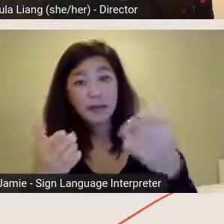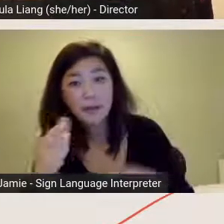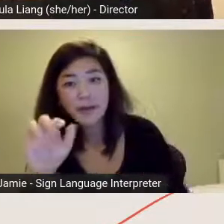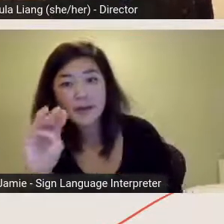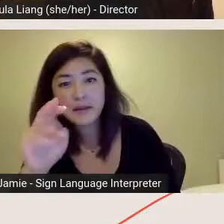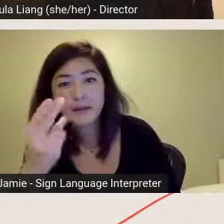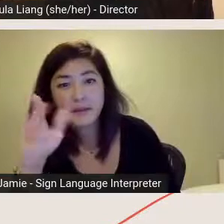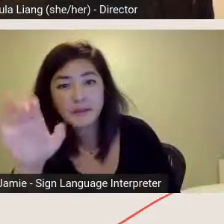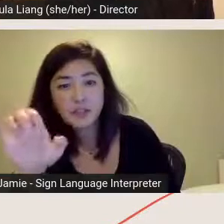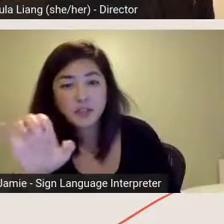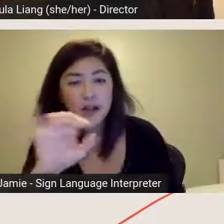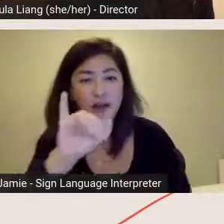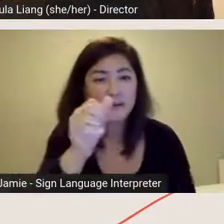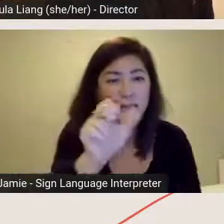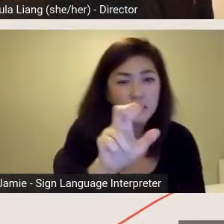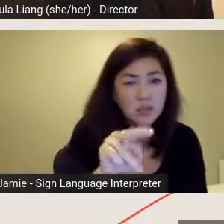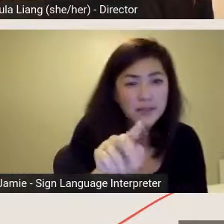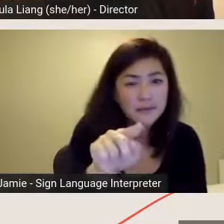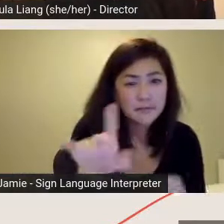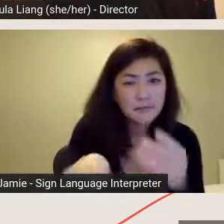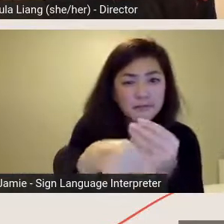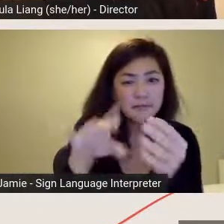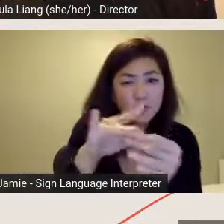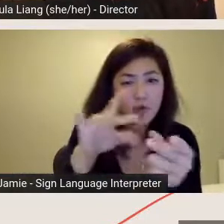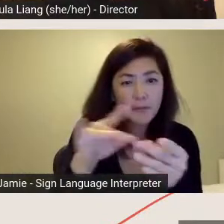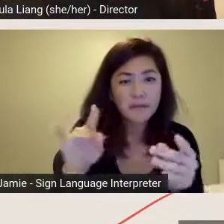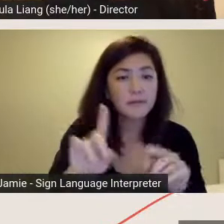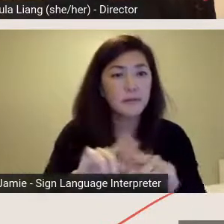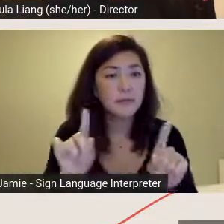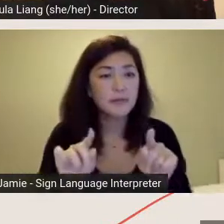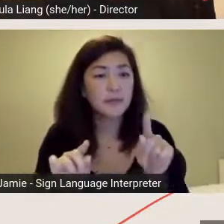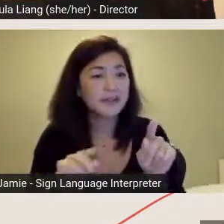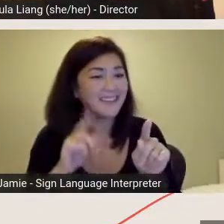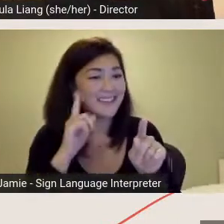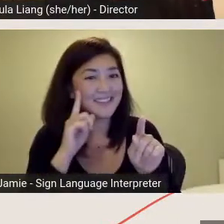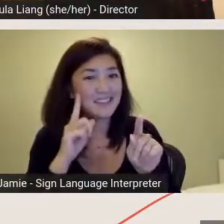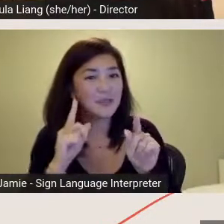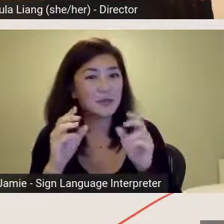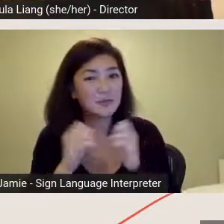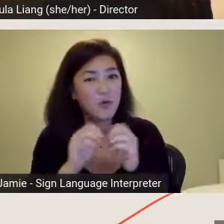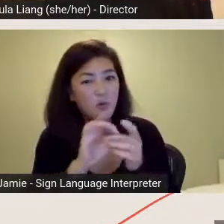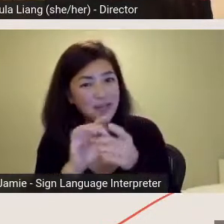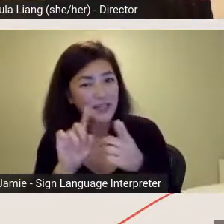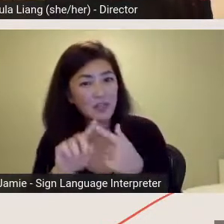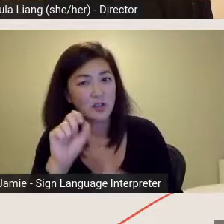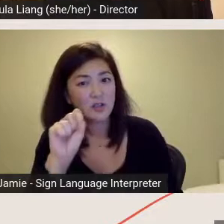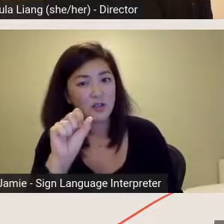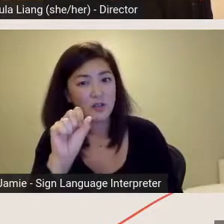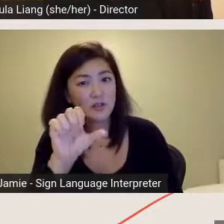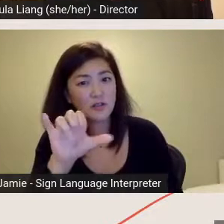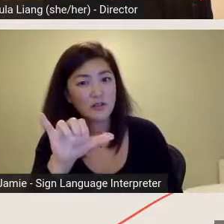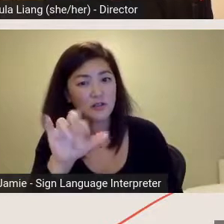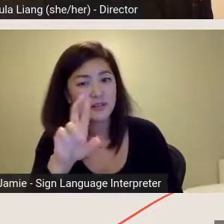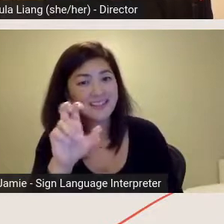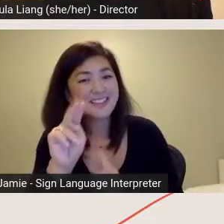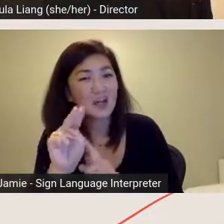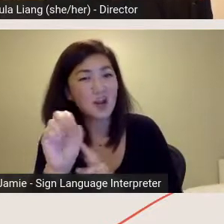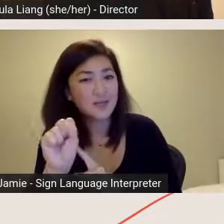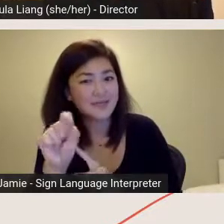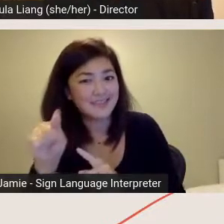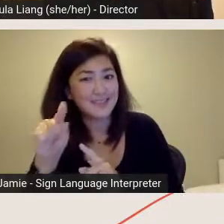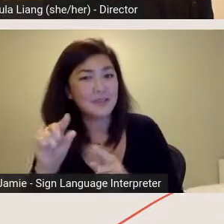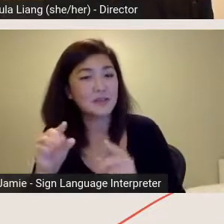think they really, you know, I think that it was more along the lines of what Cyrus was saying, which is this is sort of an exceptional case